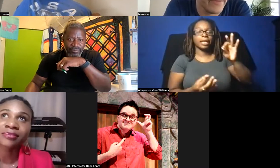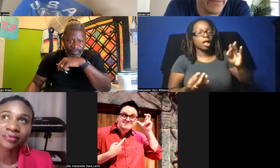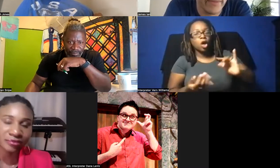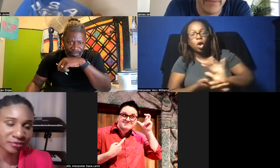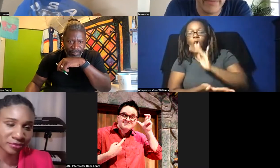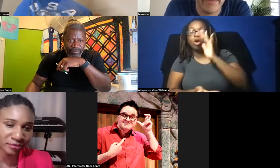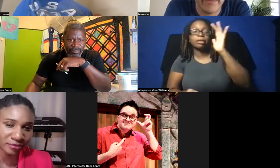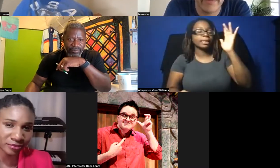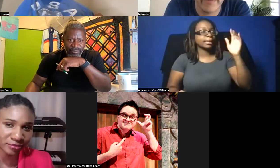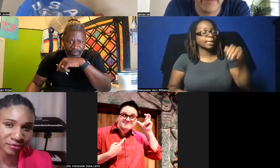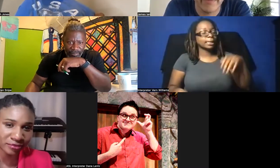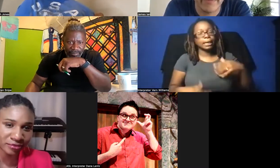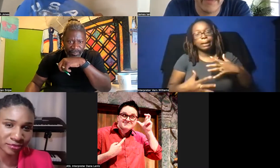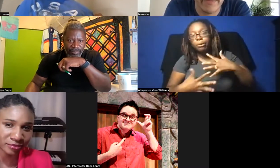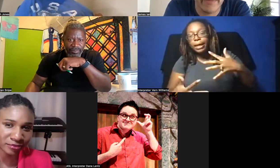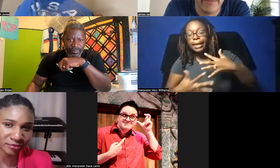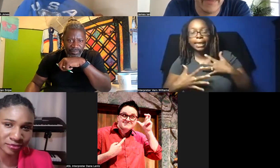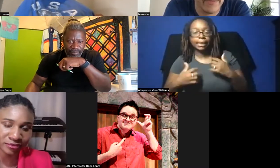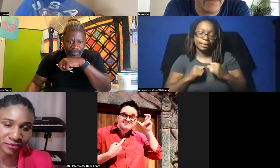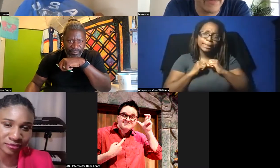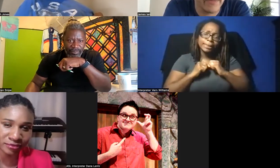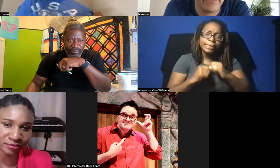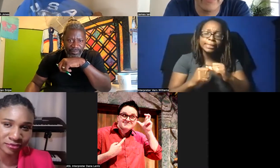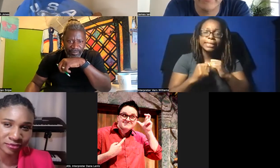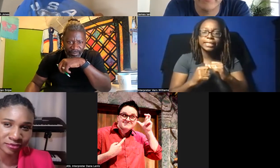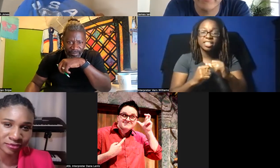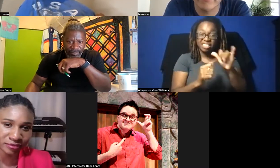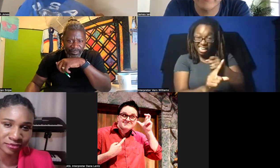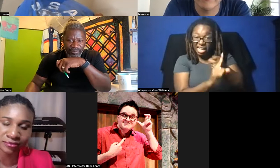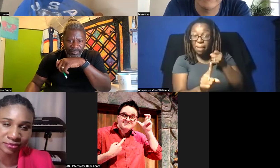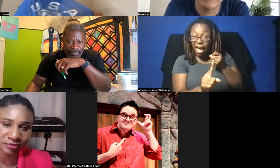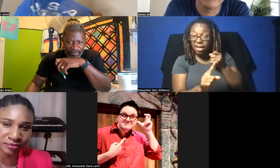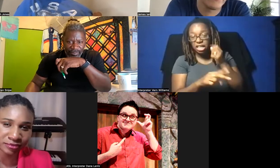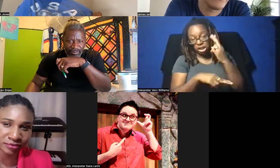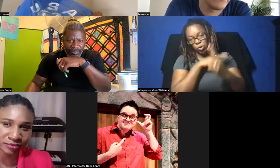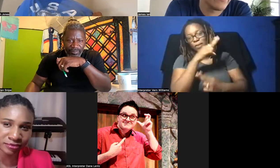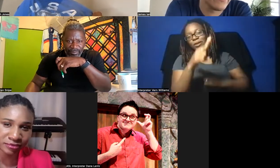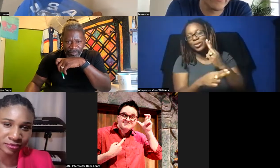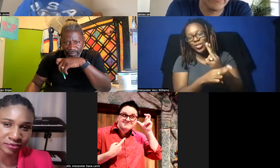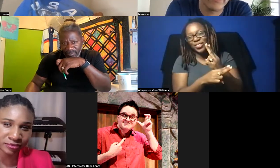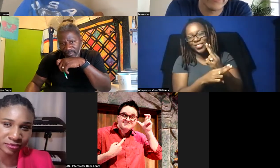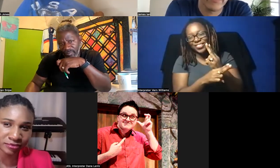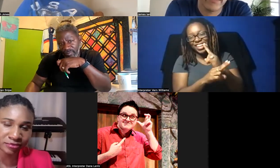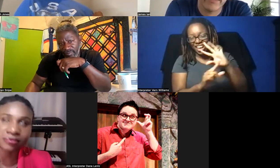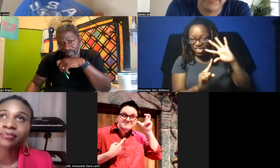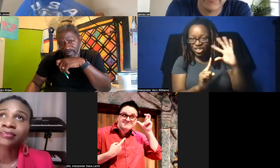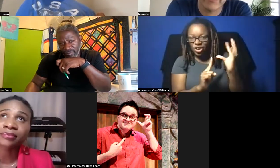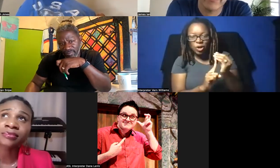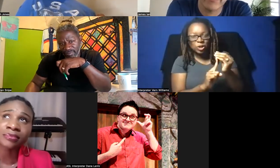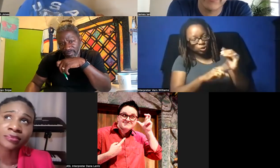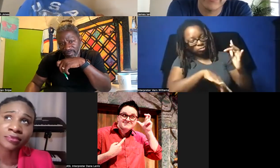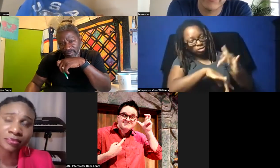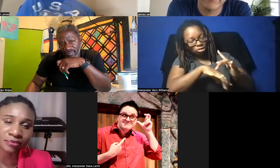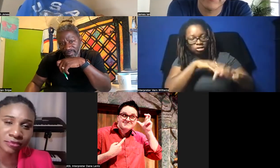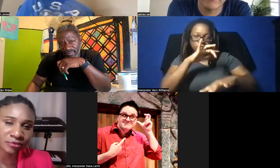existing. So the impact is universal. The cultural touchstones are, you